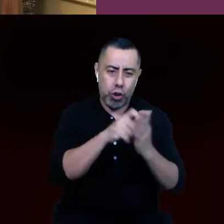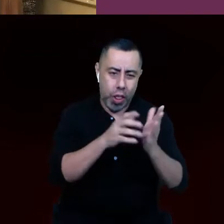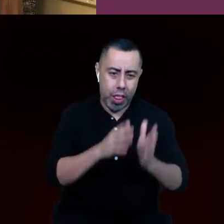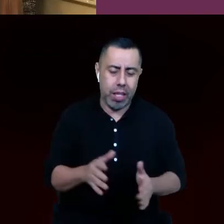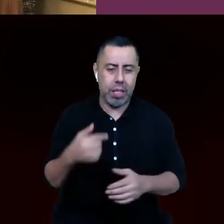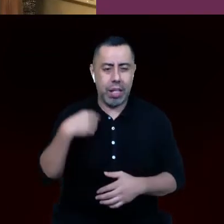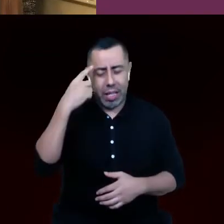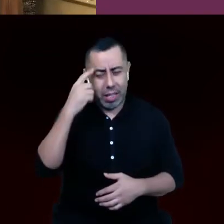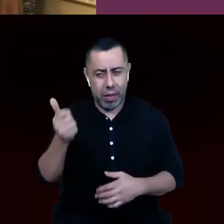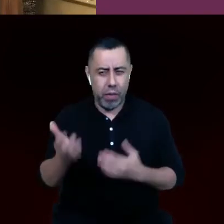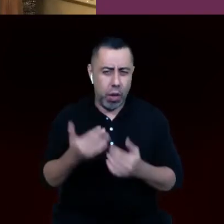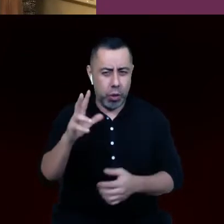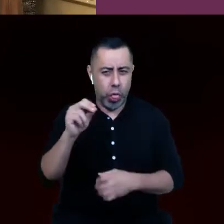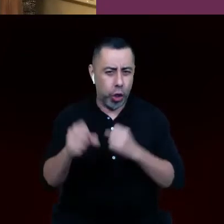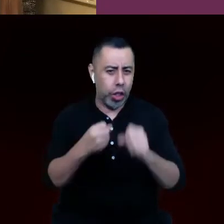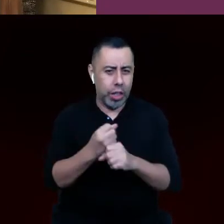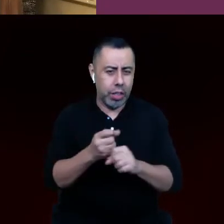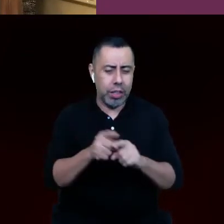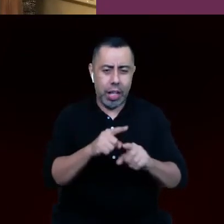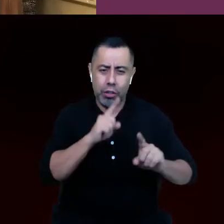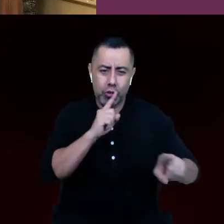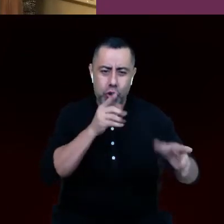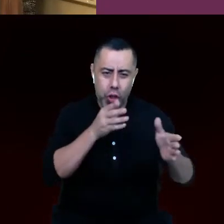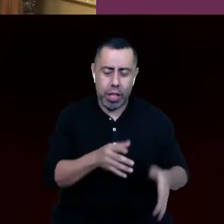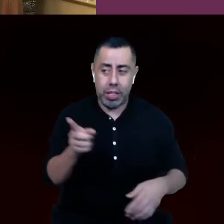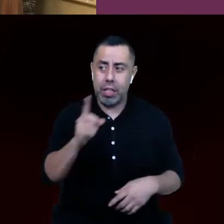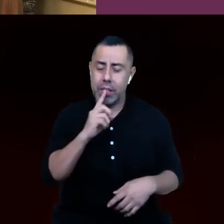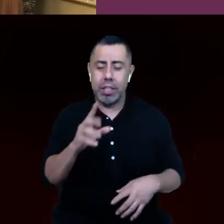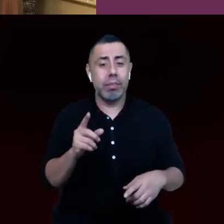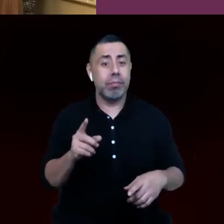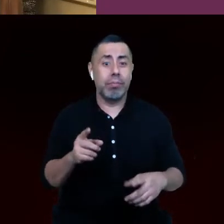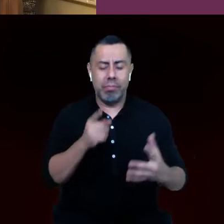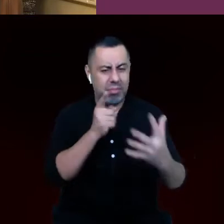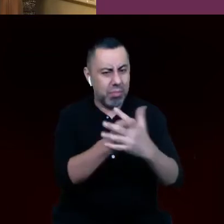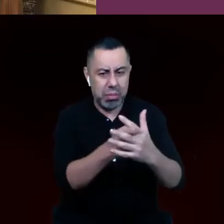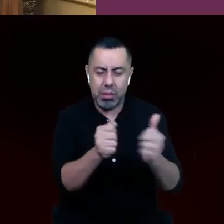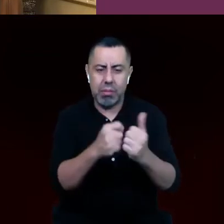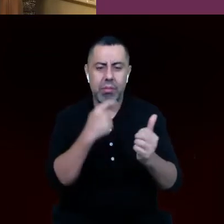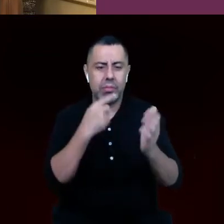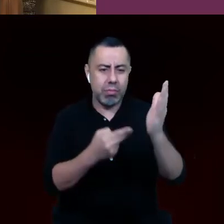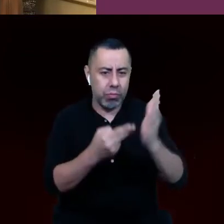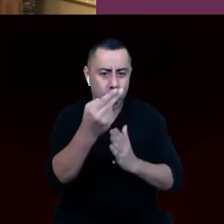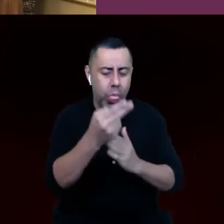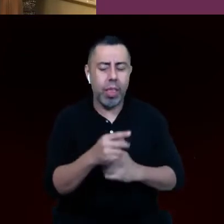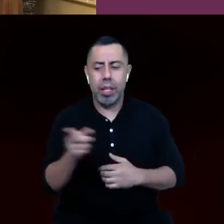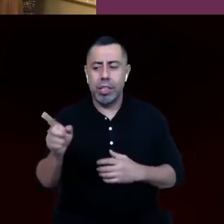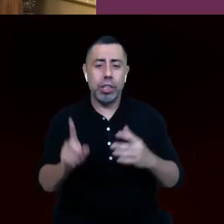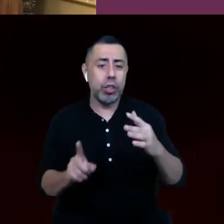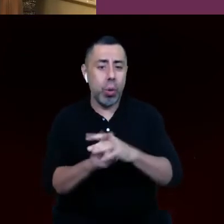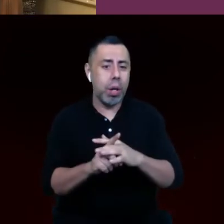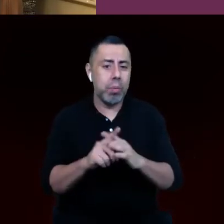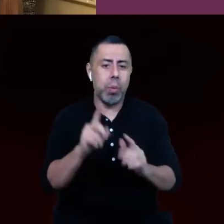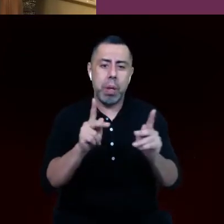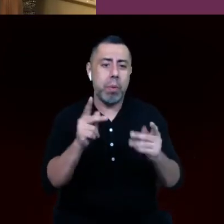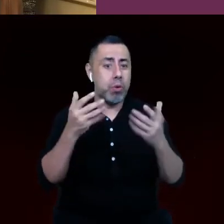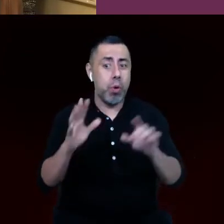but she is a real mover and shaker with the truth. She shows up at the places that people don't want to go, and she tells the